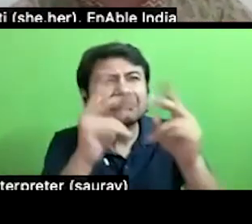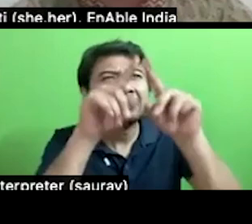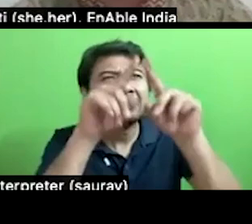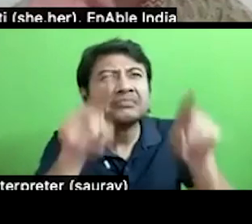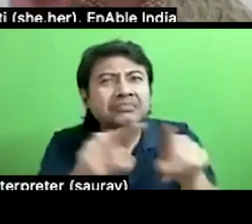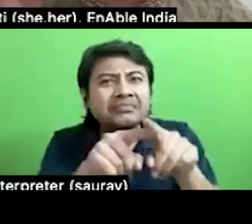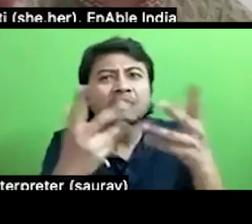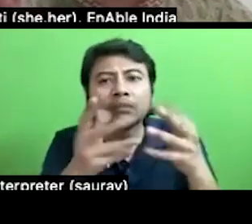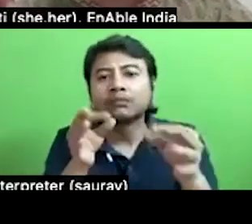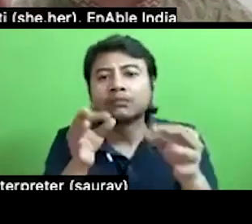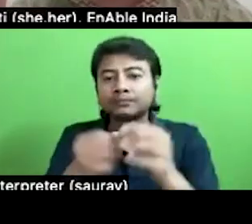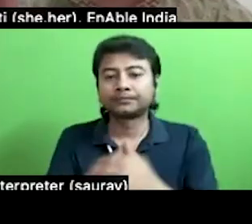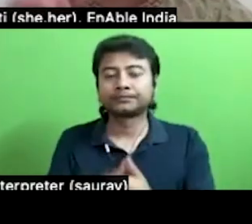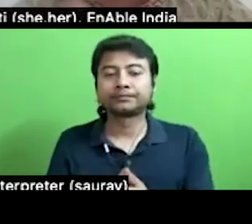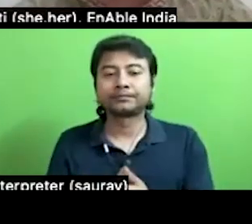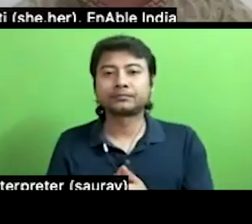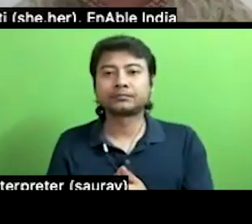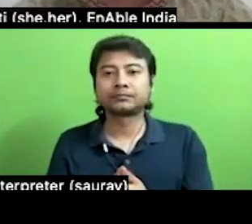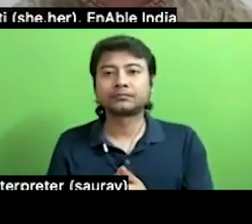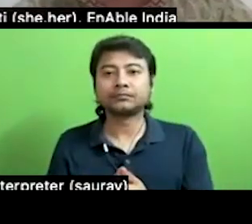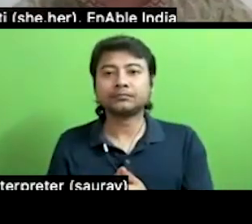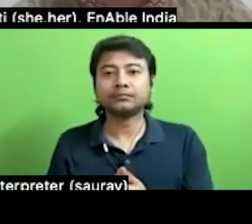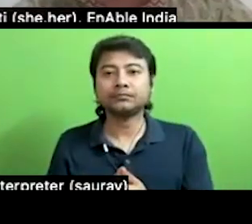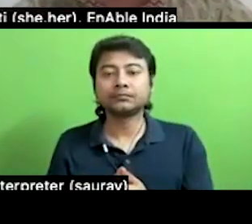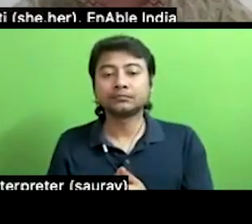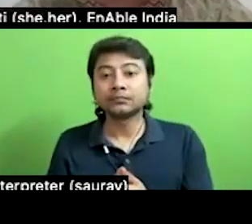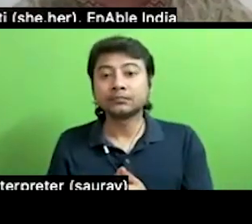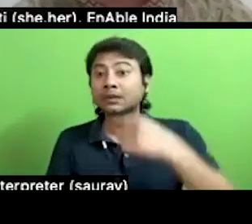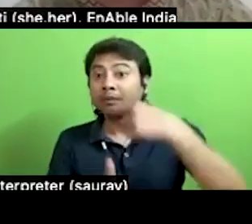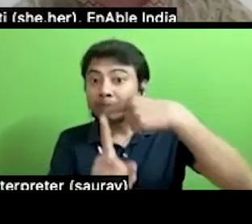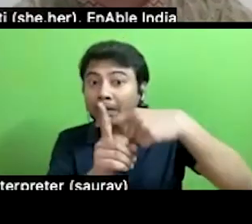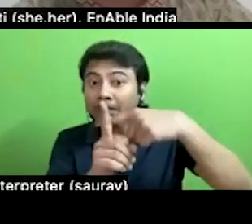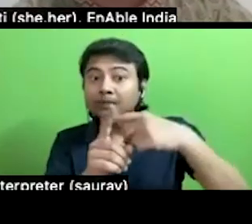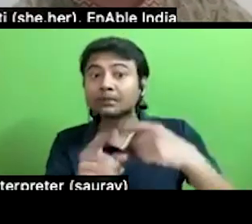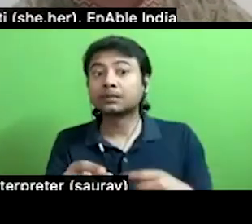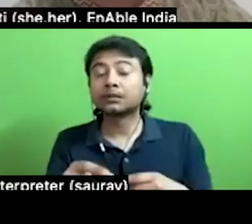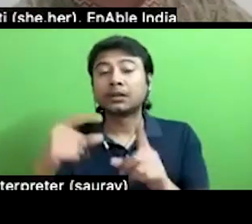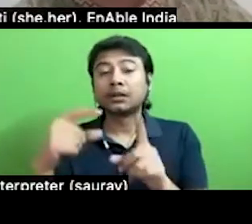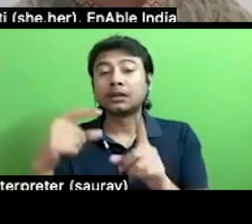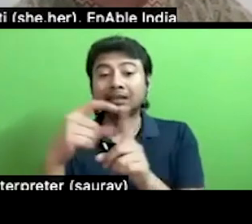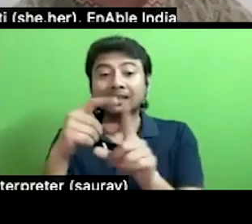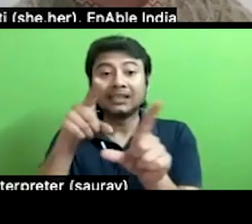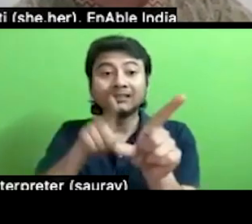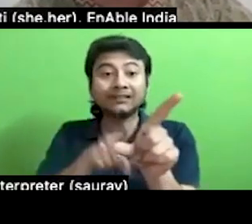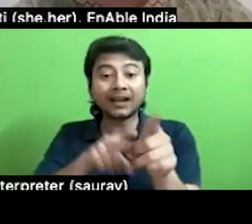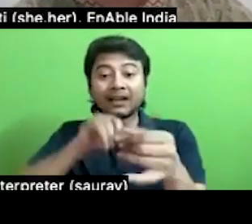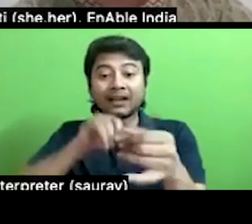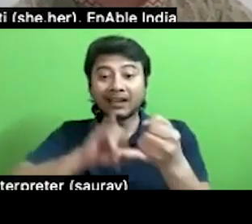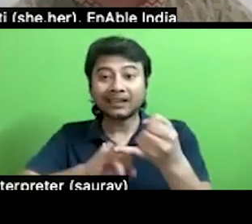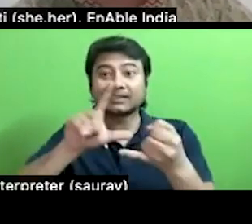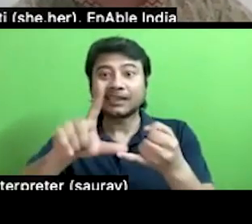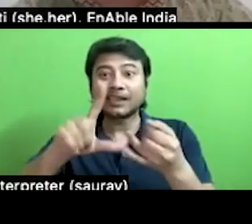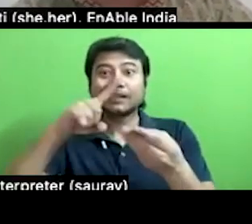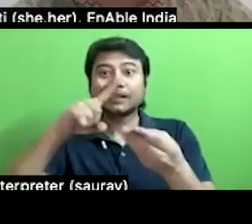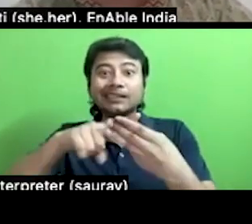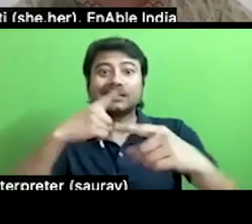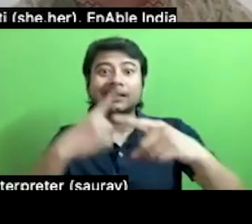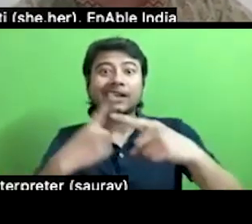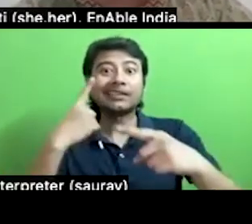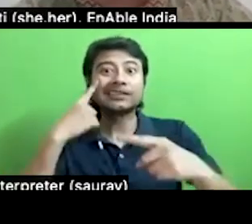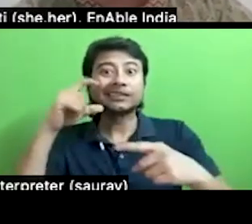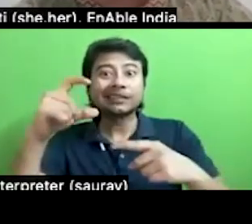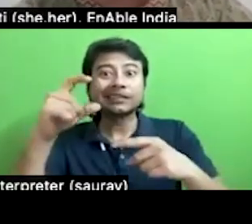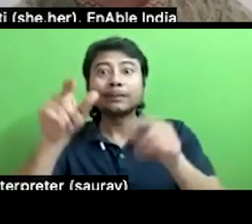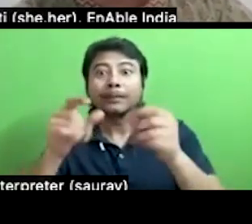on. It was very nice that this came in the expectations. So thank you so much for your expectations that you all sent. We will employ real